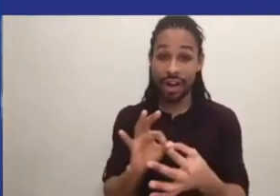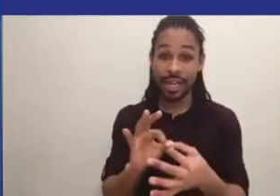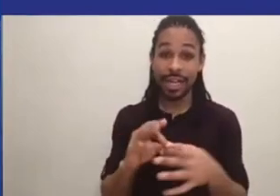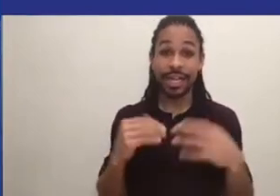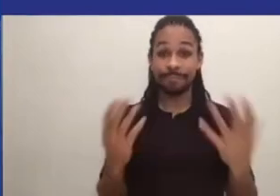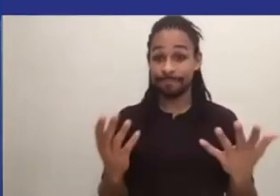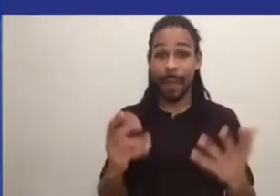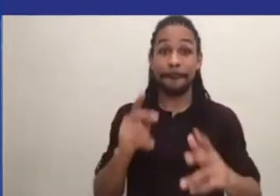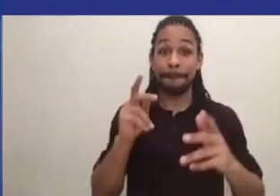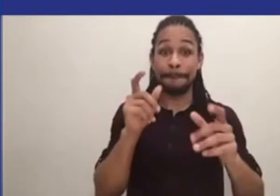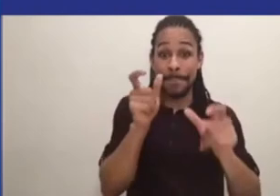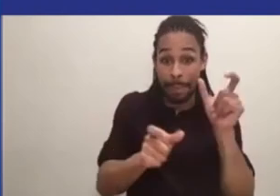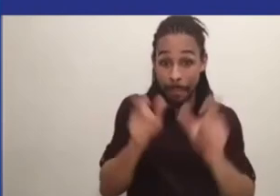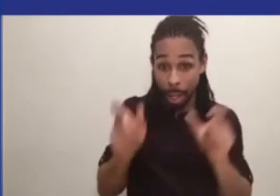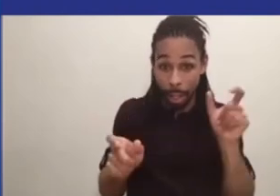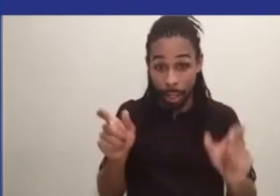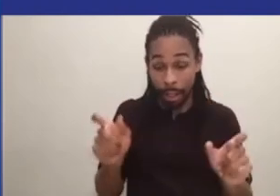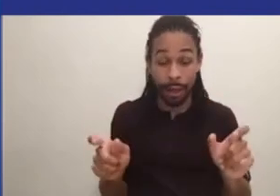people,